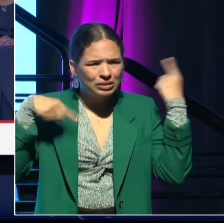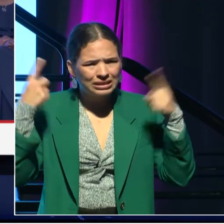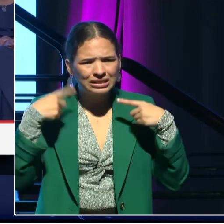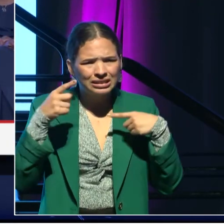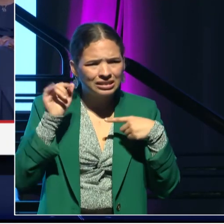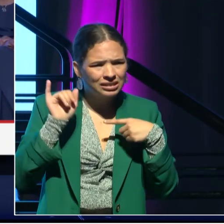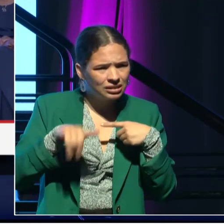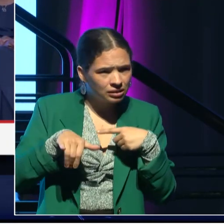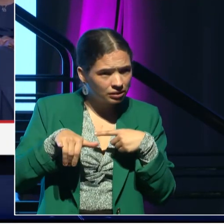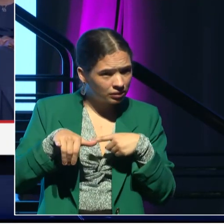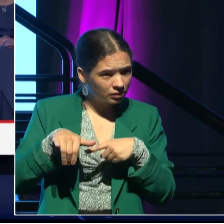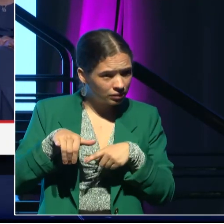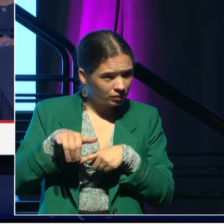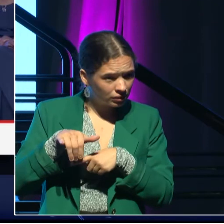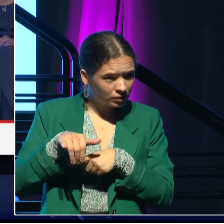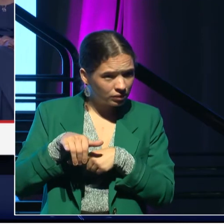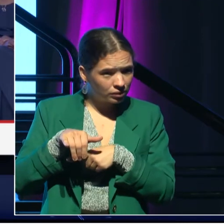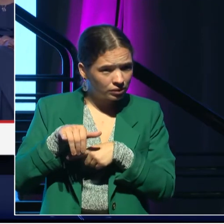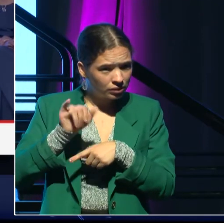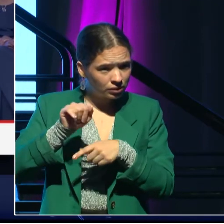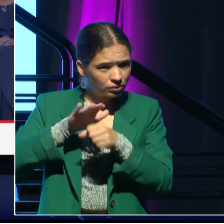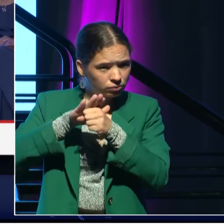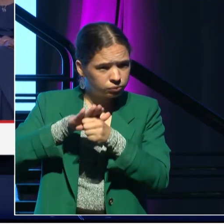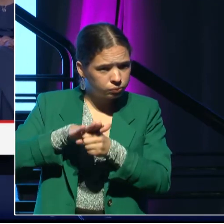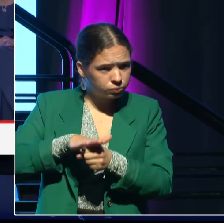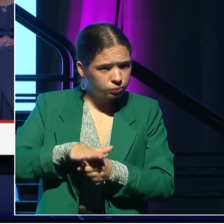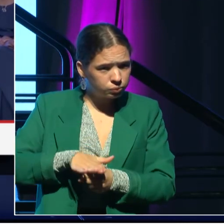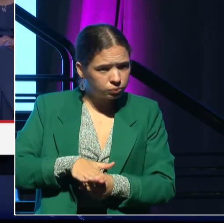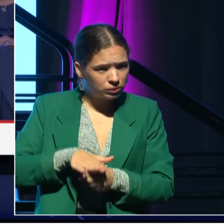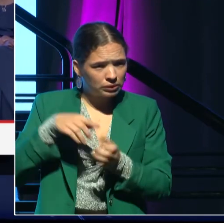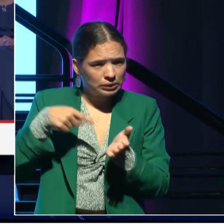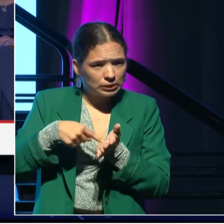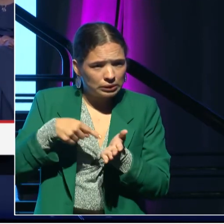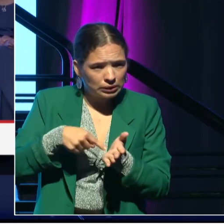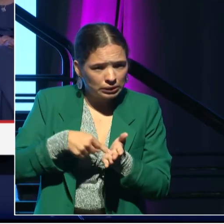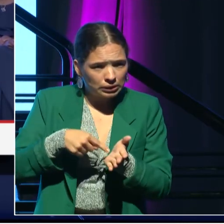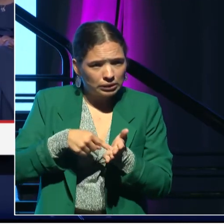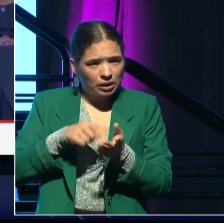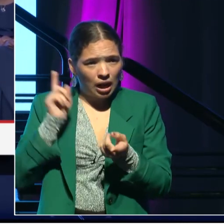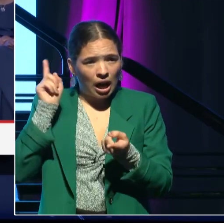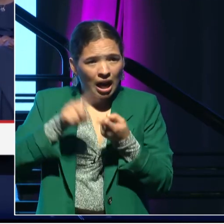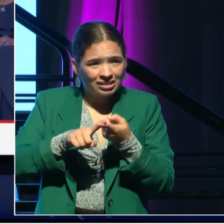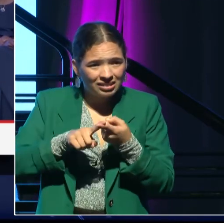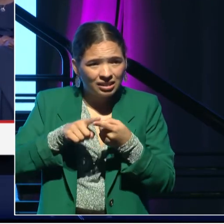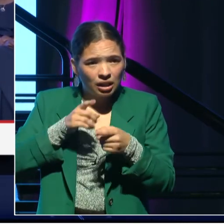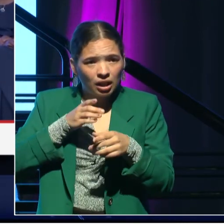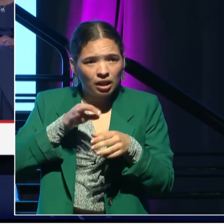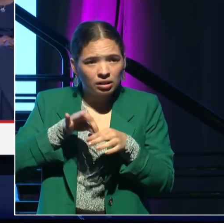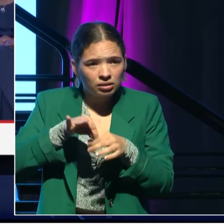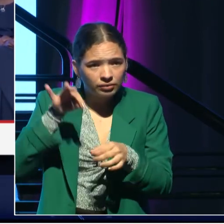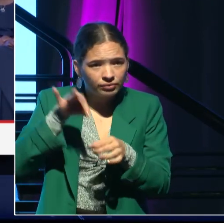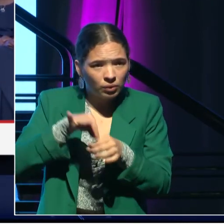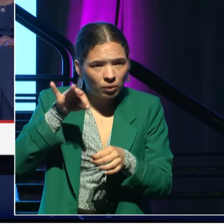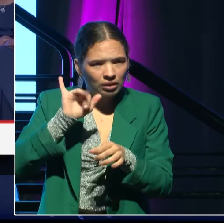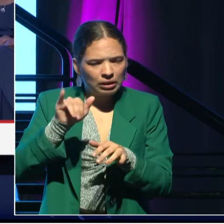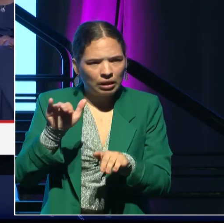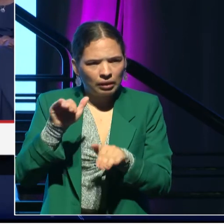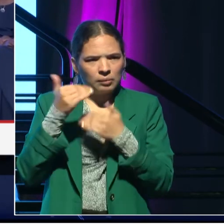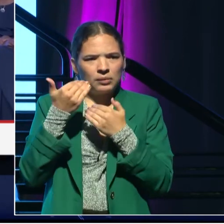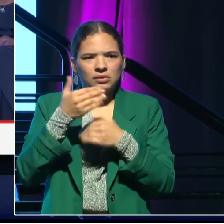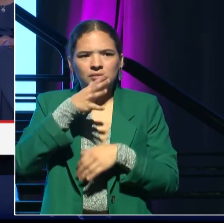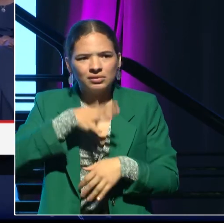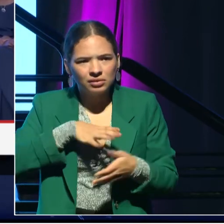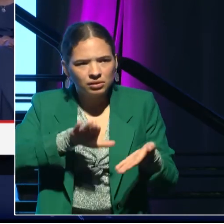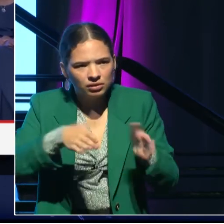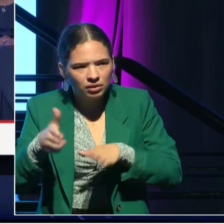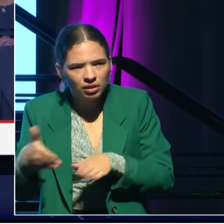about maternal death till what? After the election. Right, they're doing stuff like restricting people's reproductive rights and moms are dying as a result of